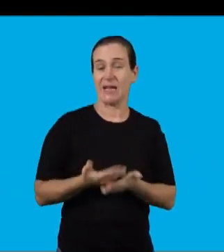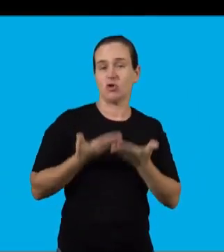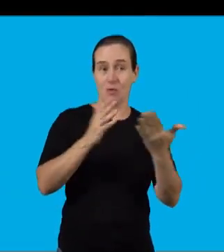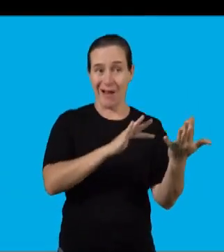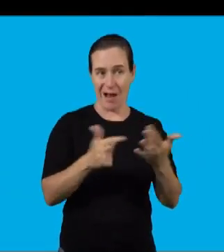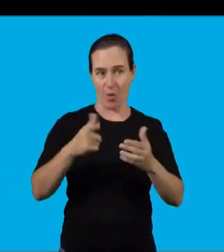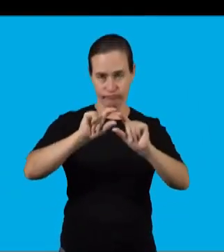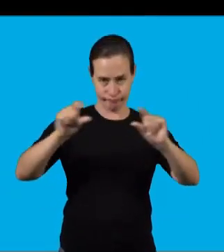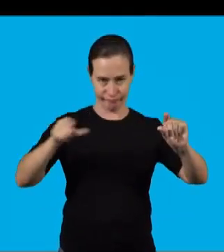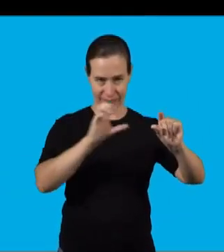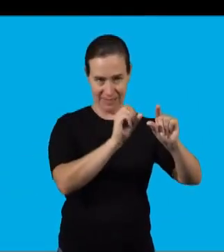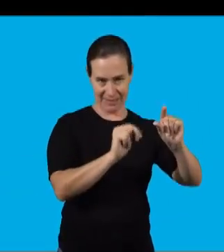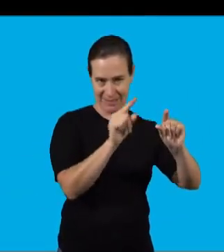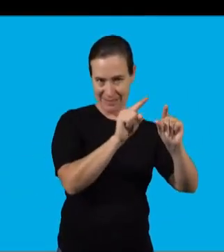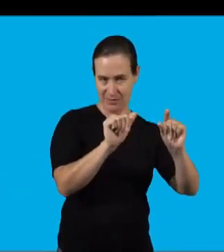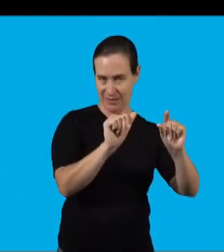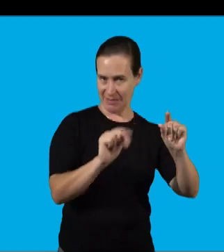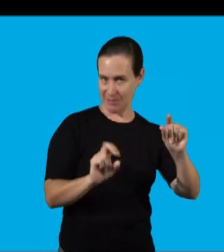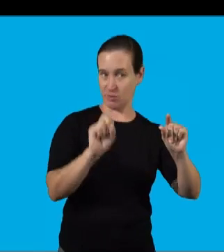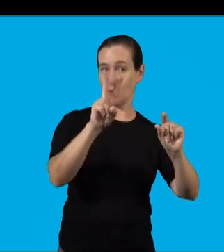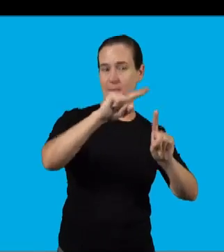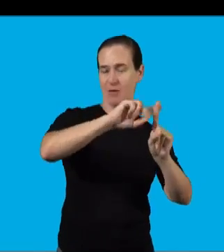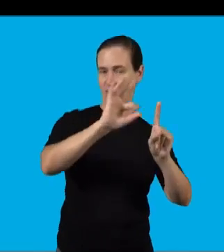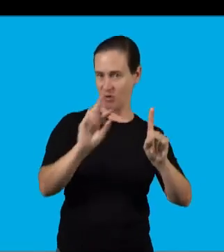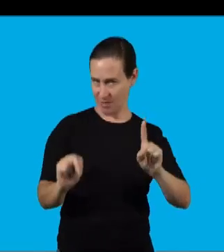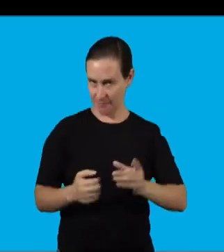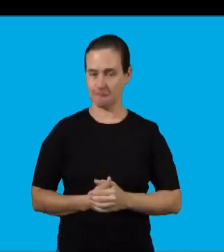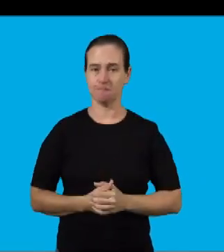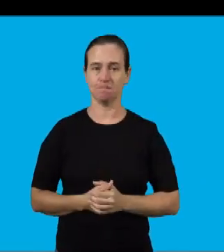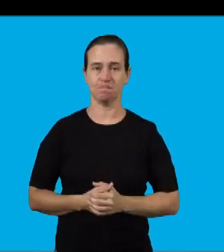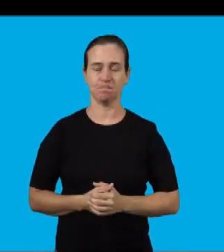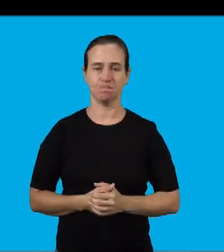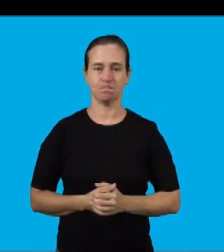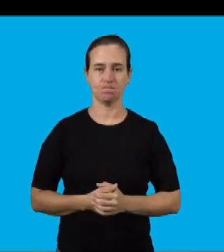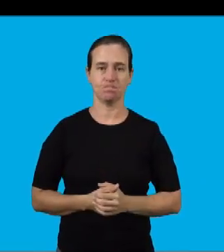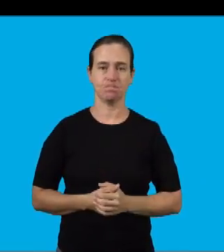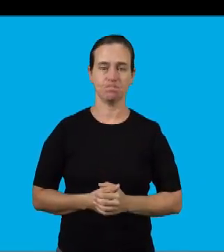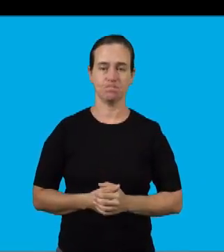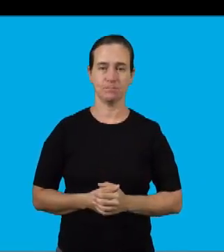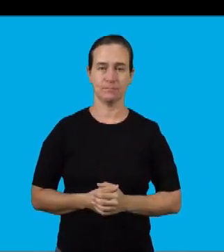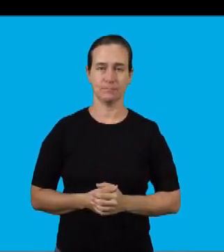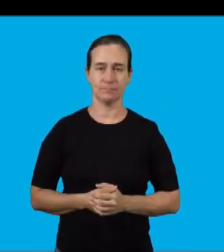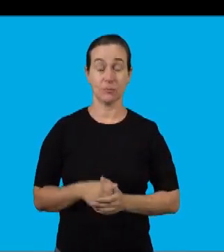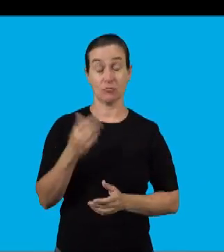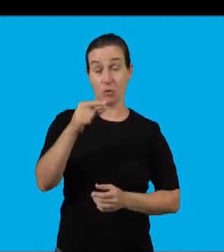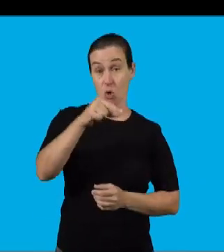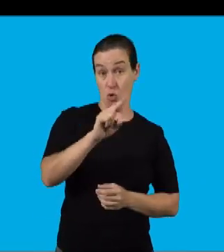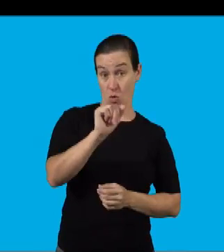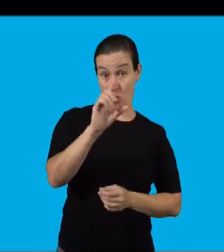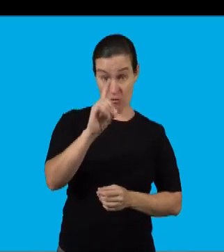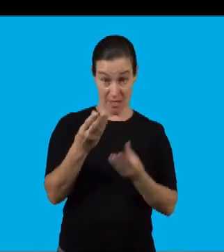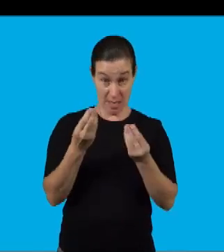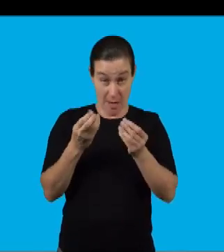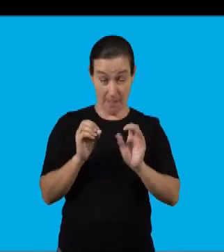by Sn is equals to 6n squared plus 3n. So when it comes to a quadratic